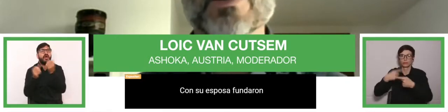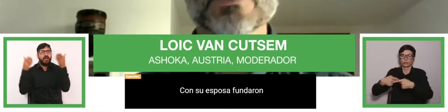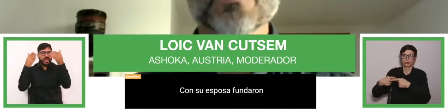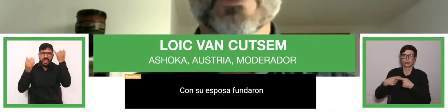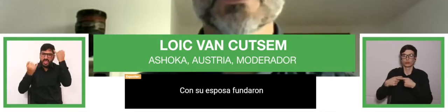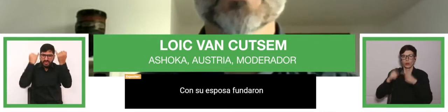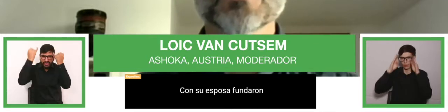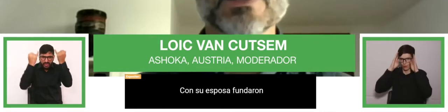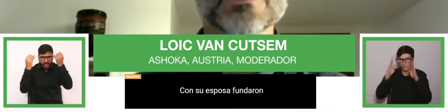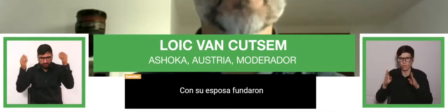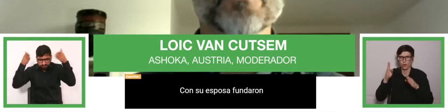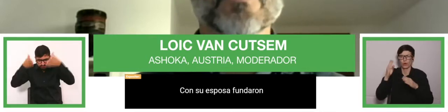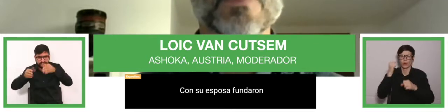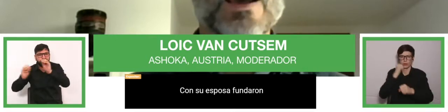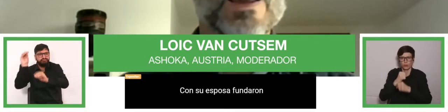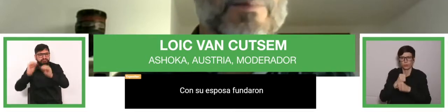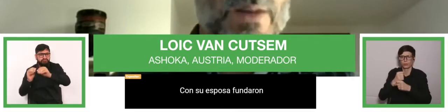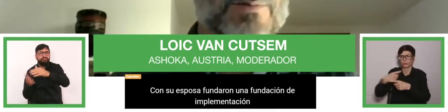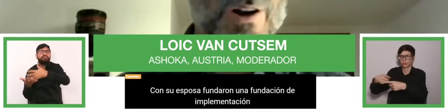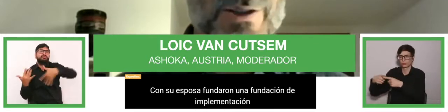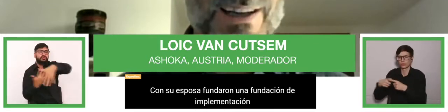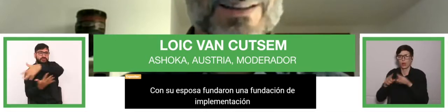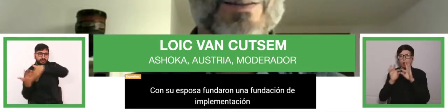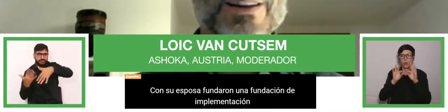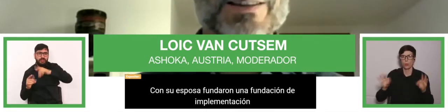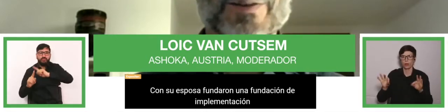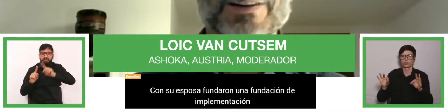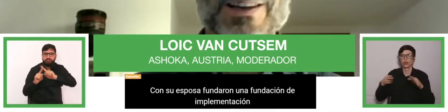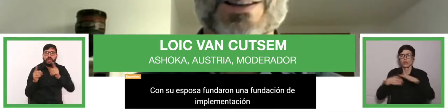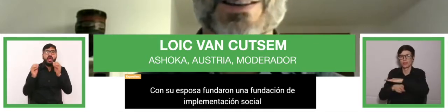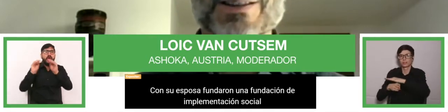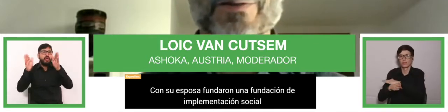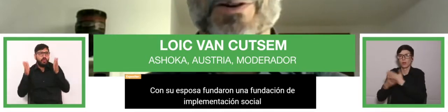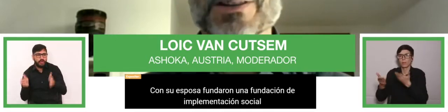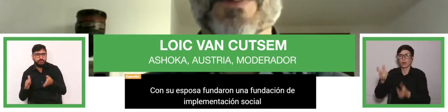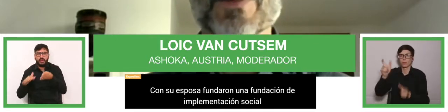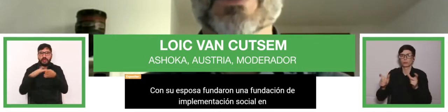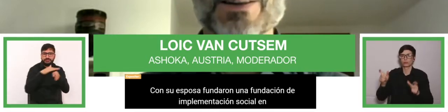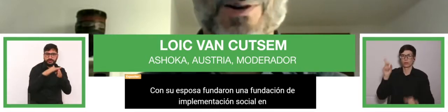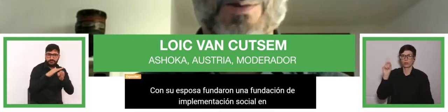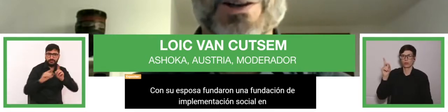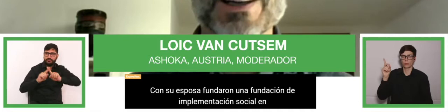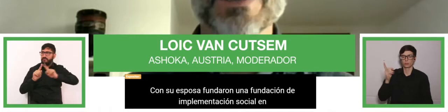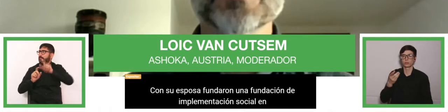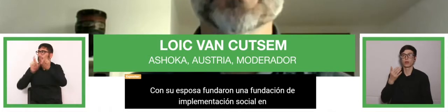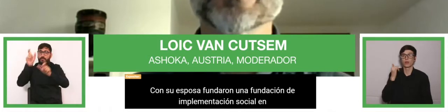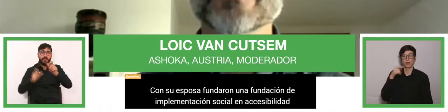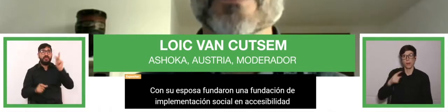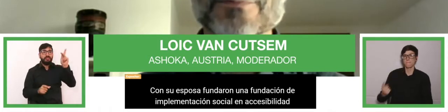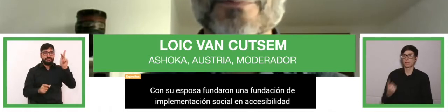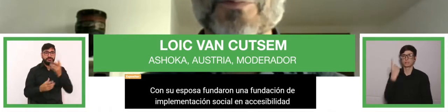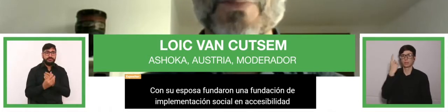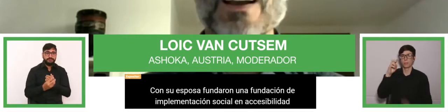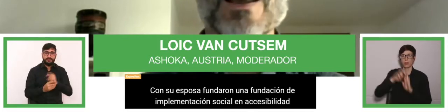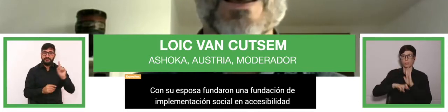for persons with disability. And the main project of the Essl Foundation is, of course, the Zero Project.